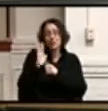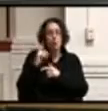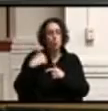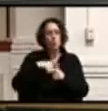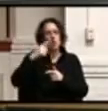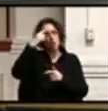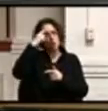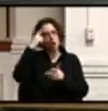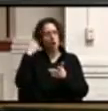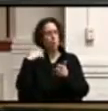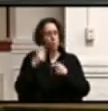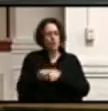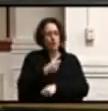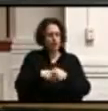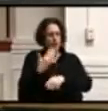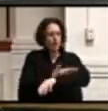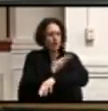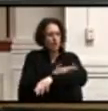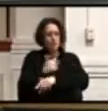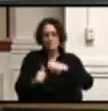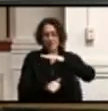So.